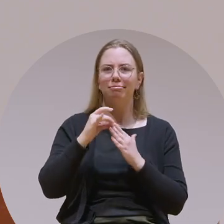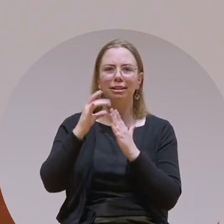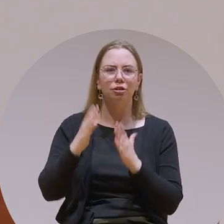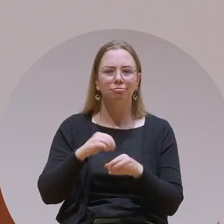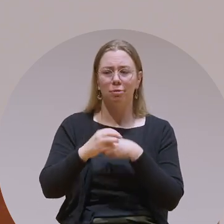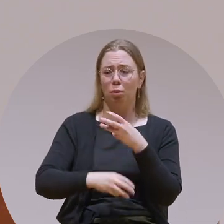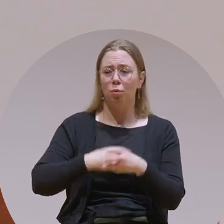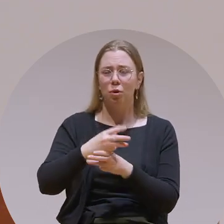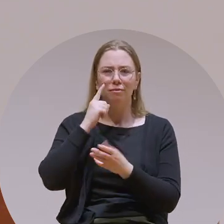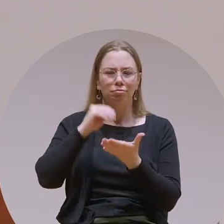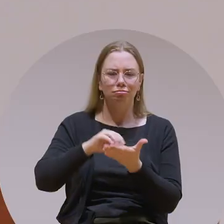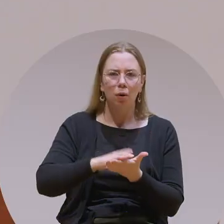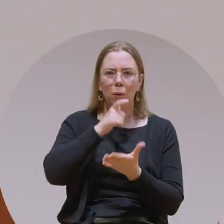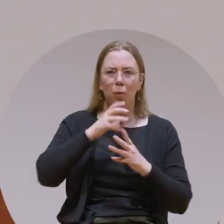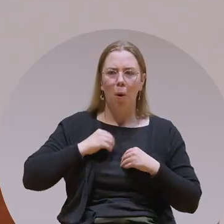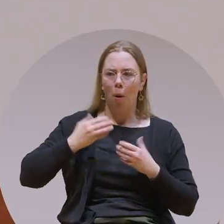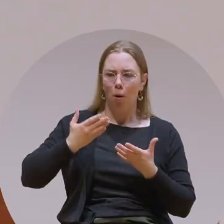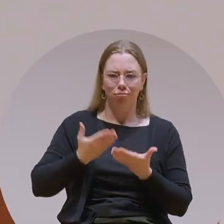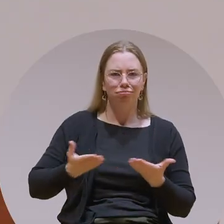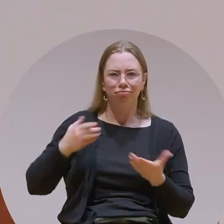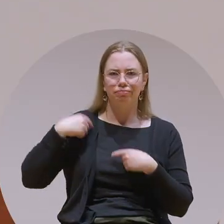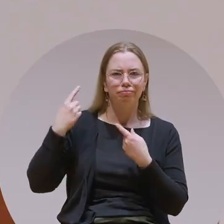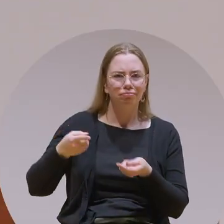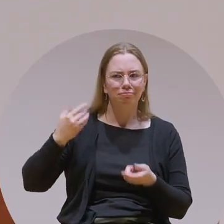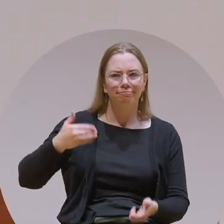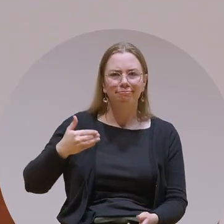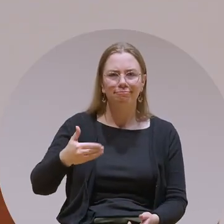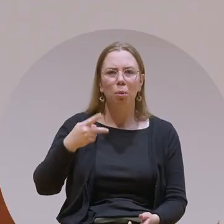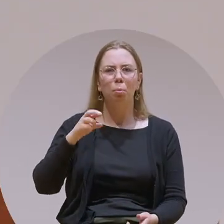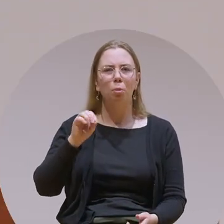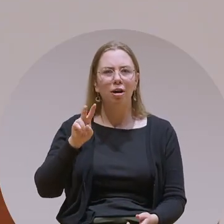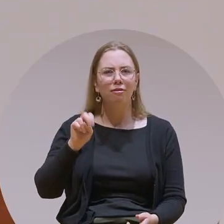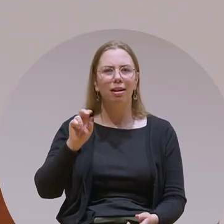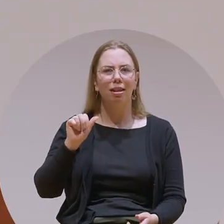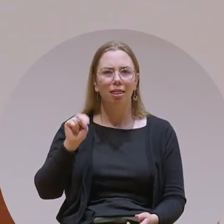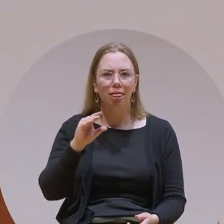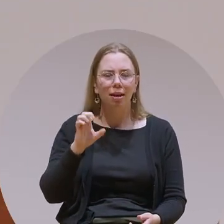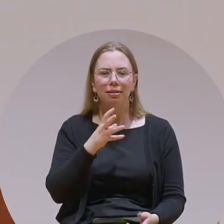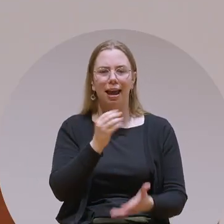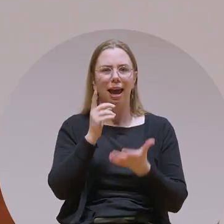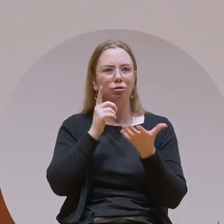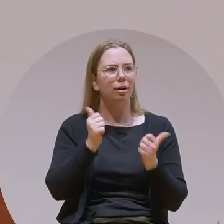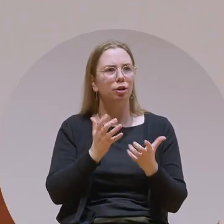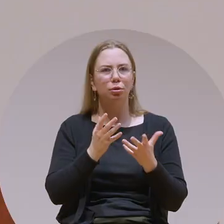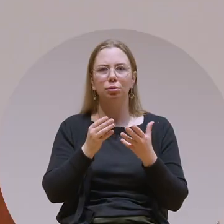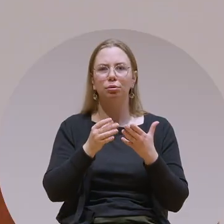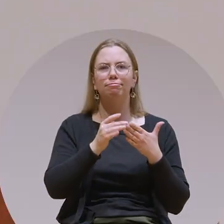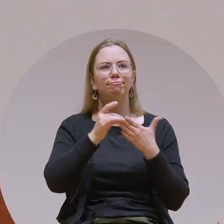with a team of 10 specialist researchers who are embedded in curatorial departments across the